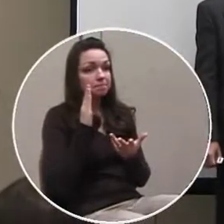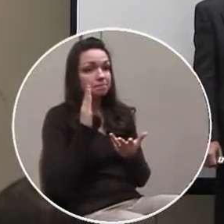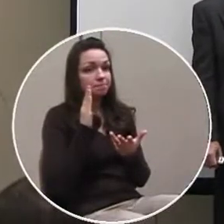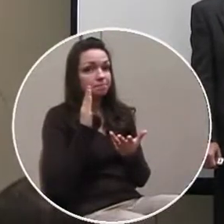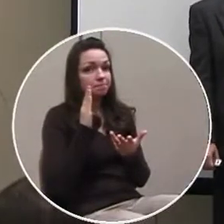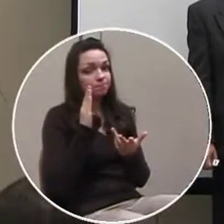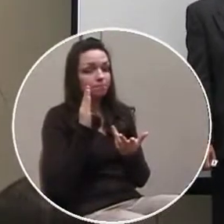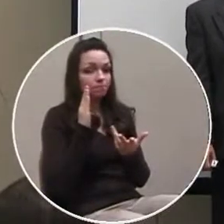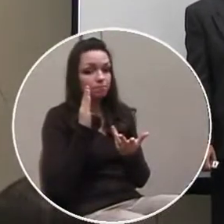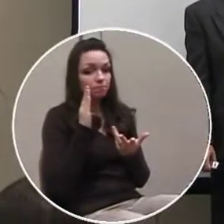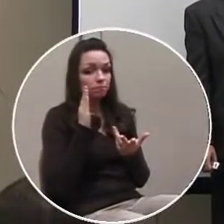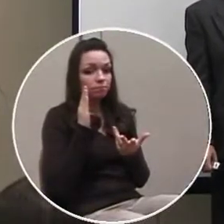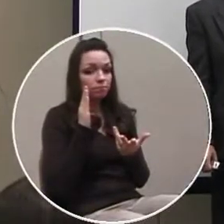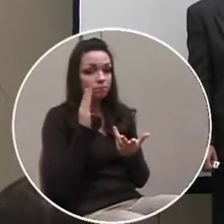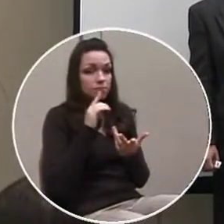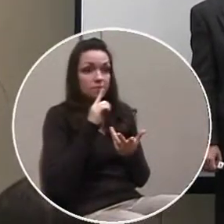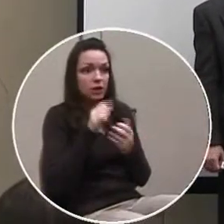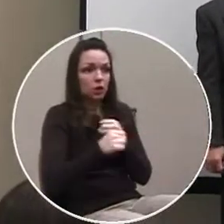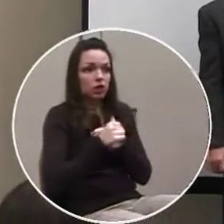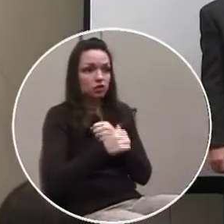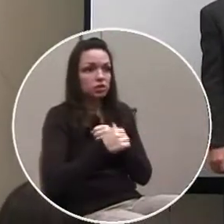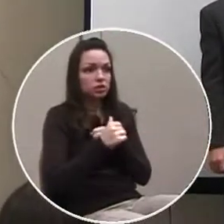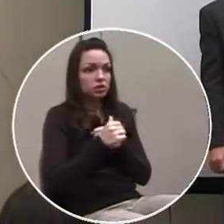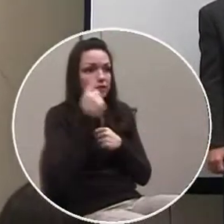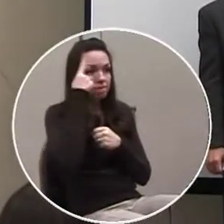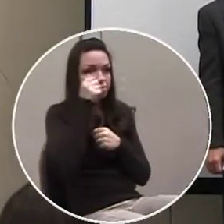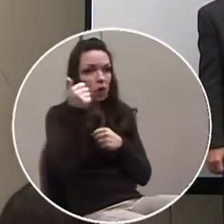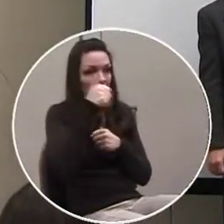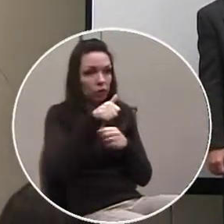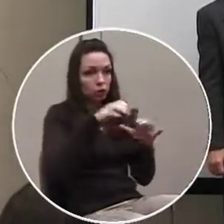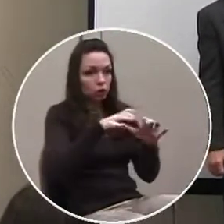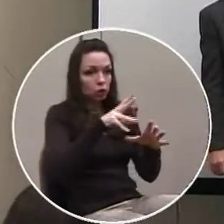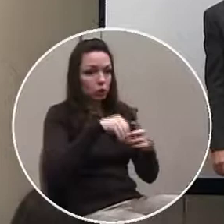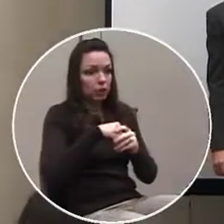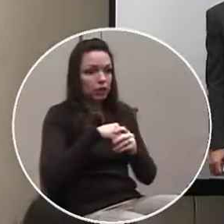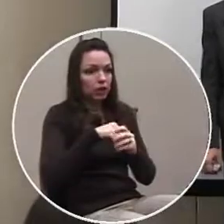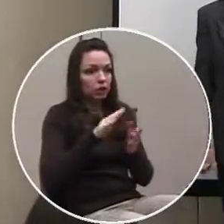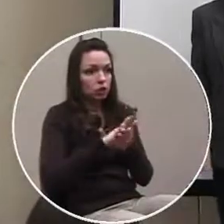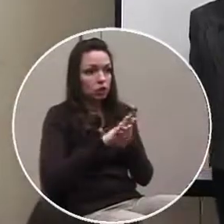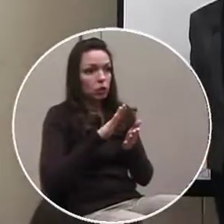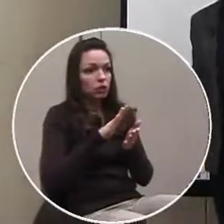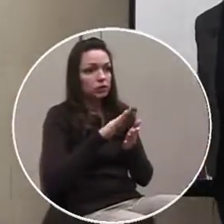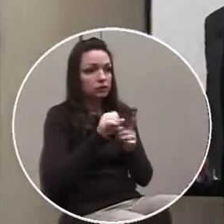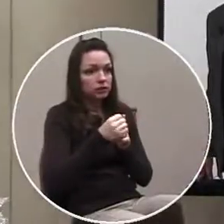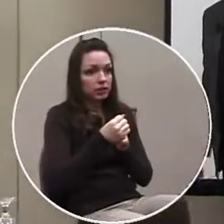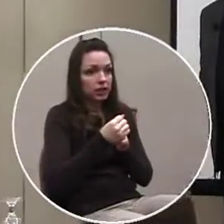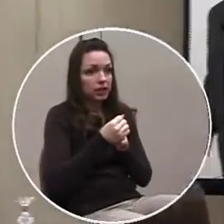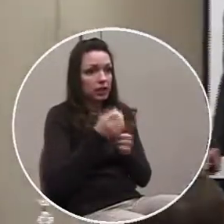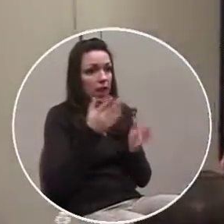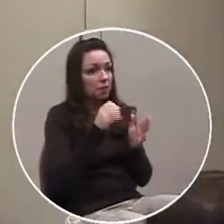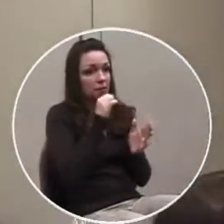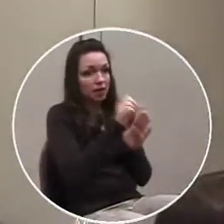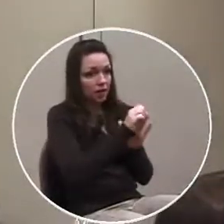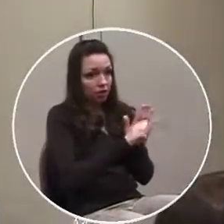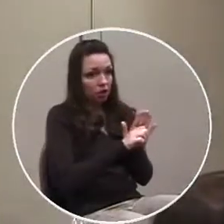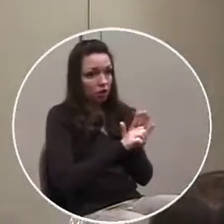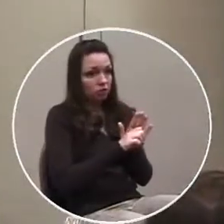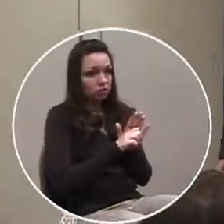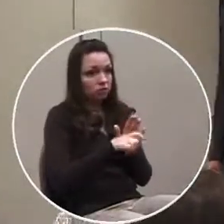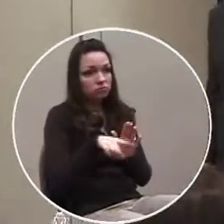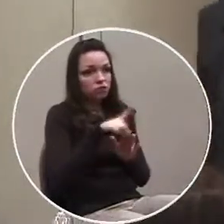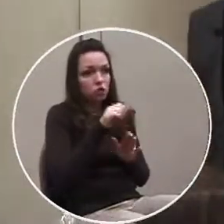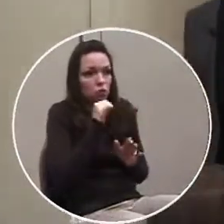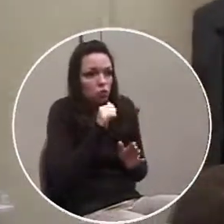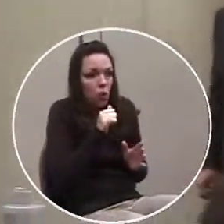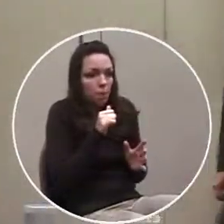probably, it's very dangerous for anybody to do in a school setting, and probably would be considered unethical. So you're not going to be into that place of